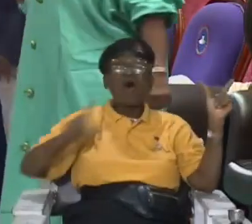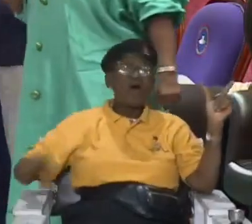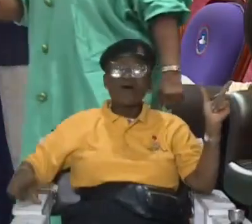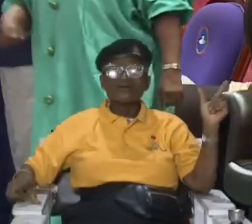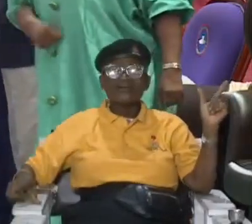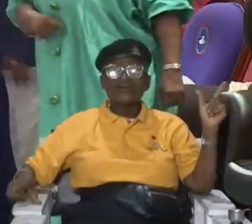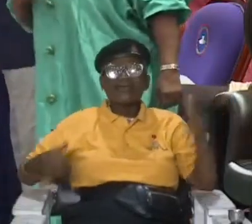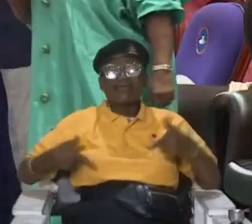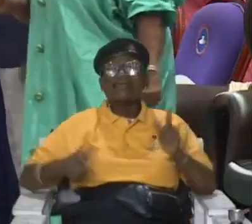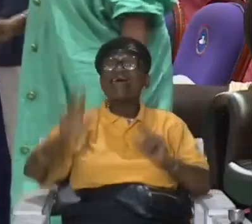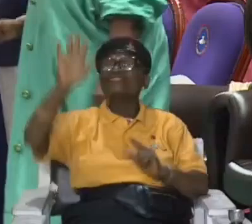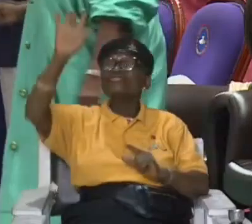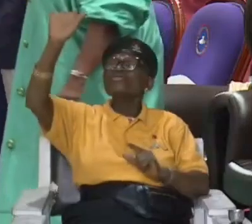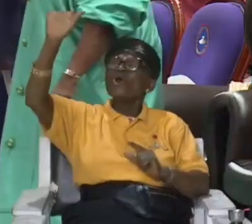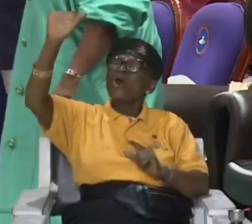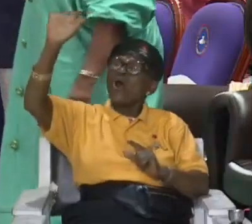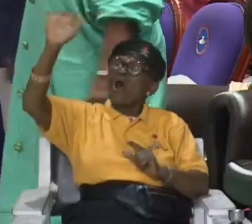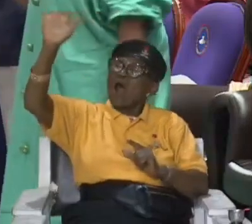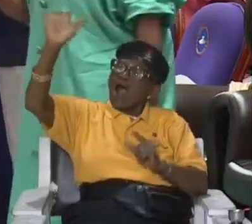Let the fire fall, Lord.